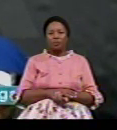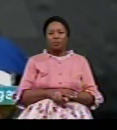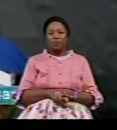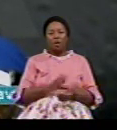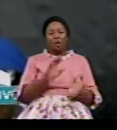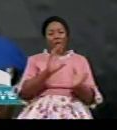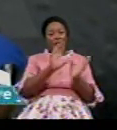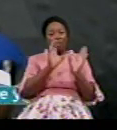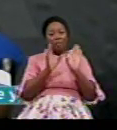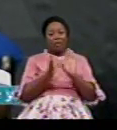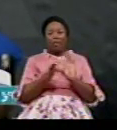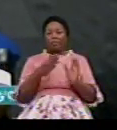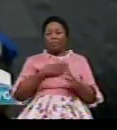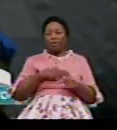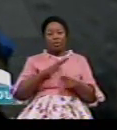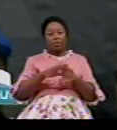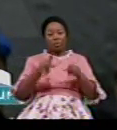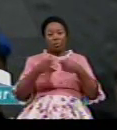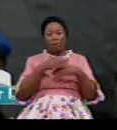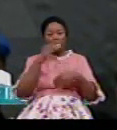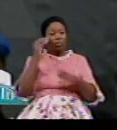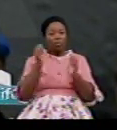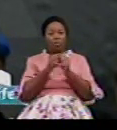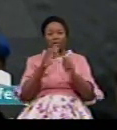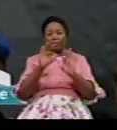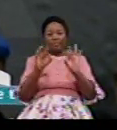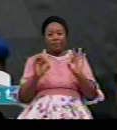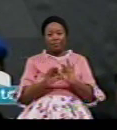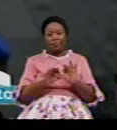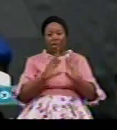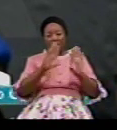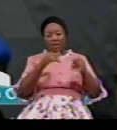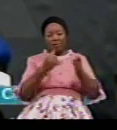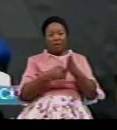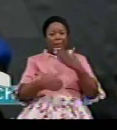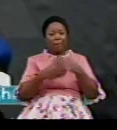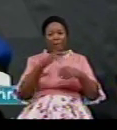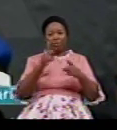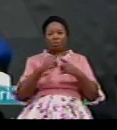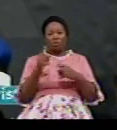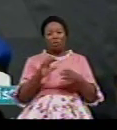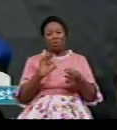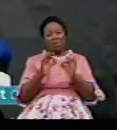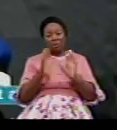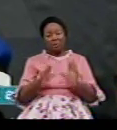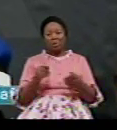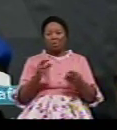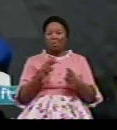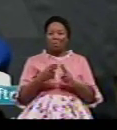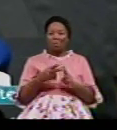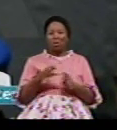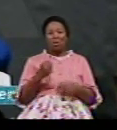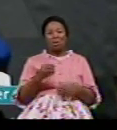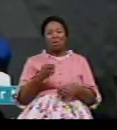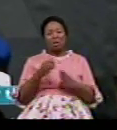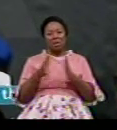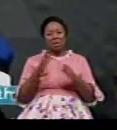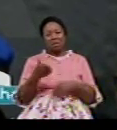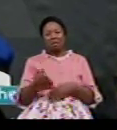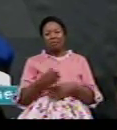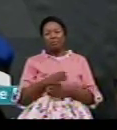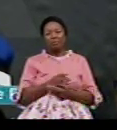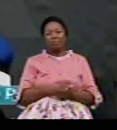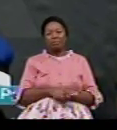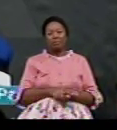reign of revival, reign of miracle of healing would have been deposited in your